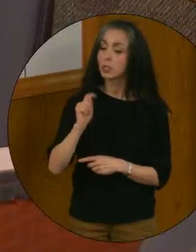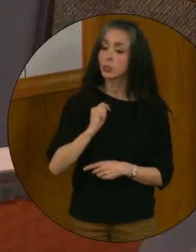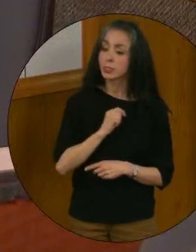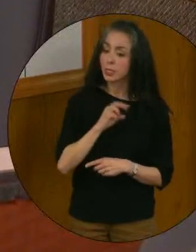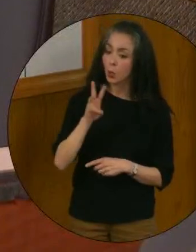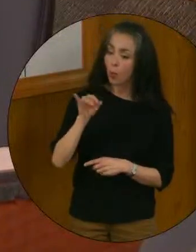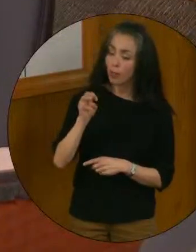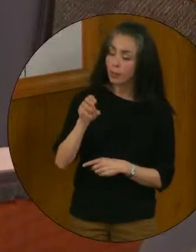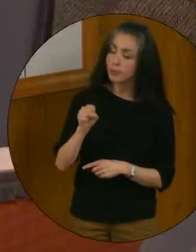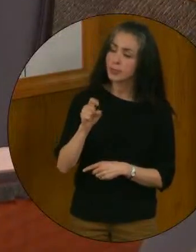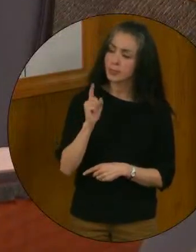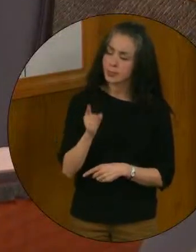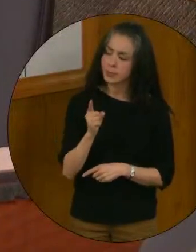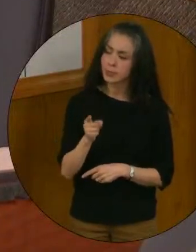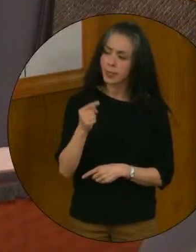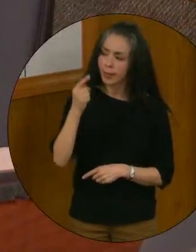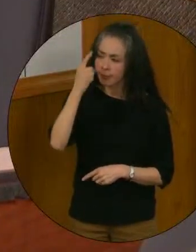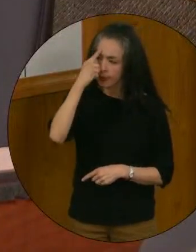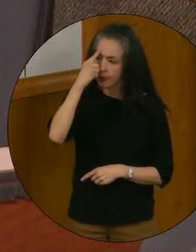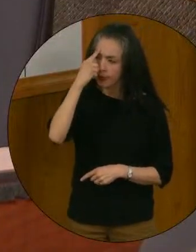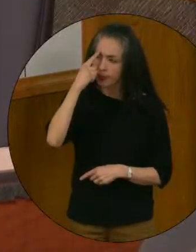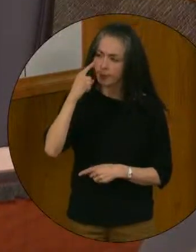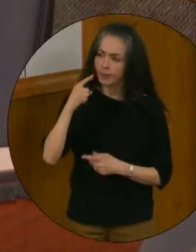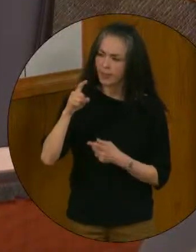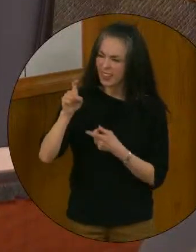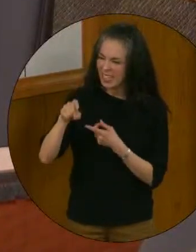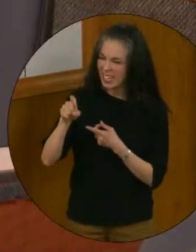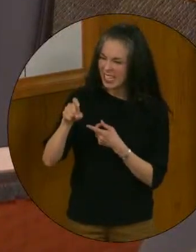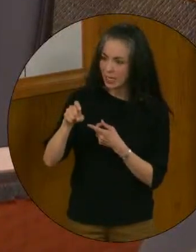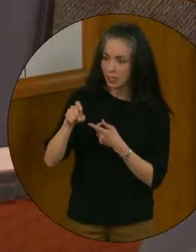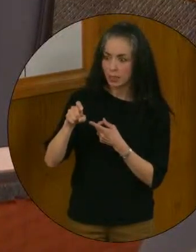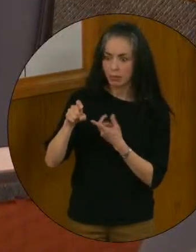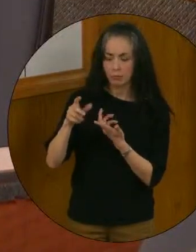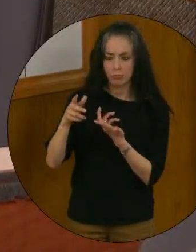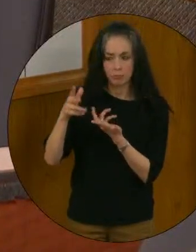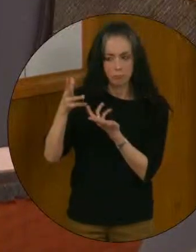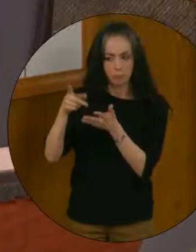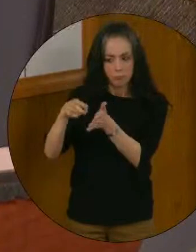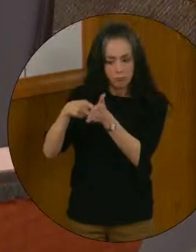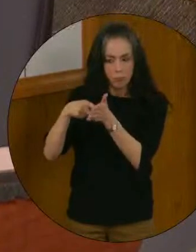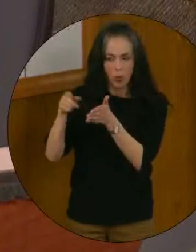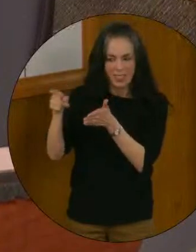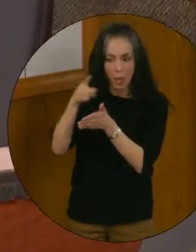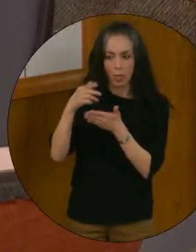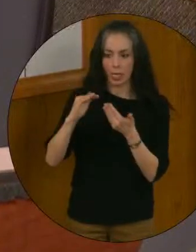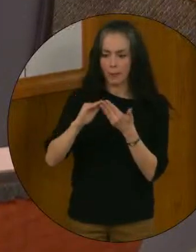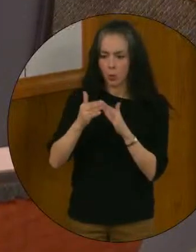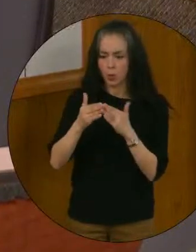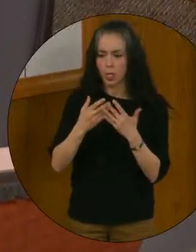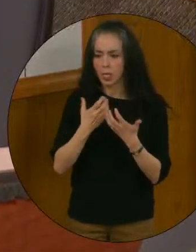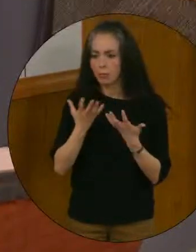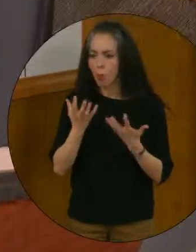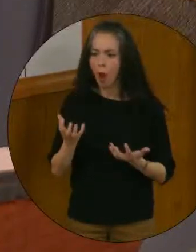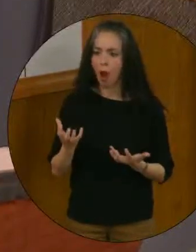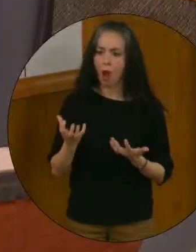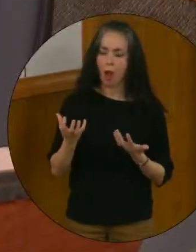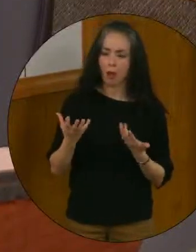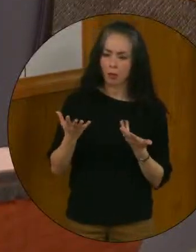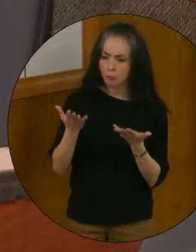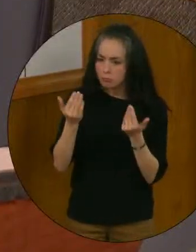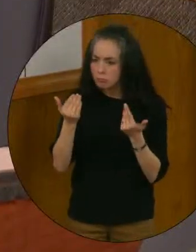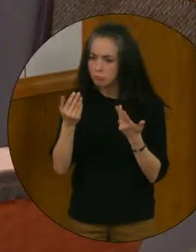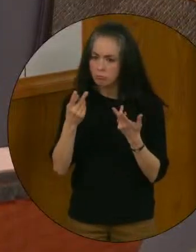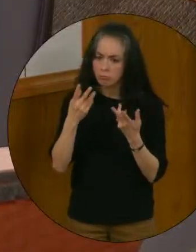think the need was there, and really the community was hungry for more, right? Sure. And one of the things